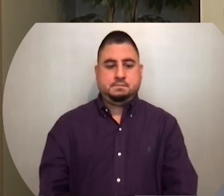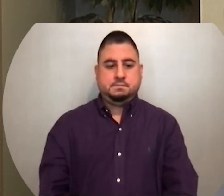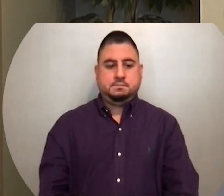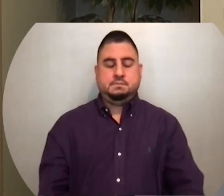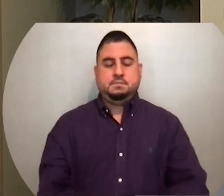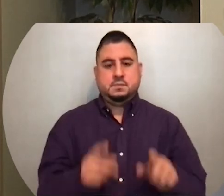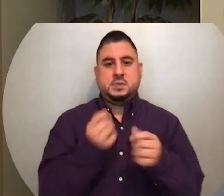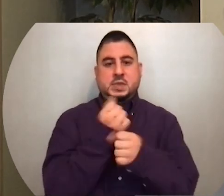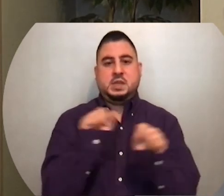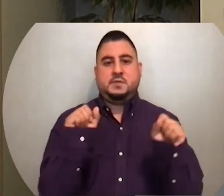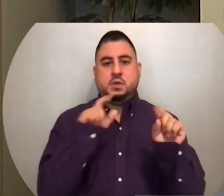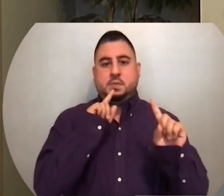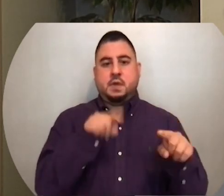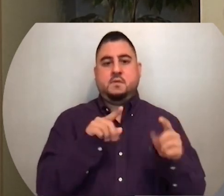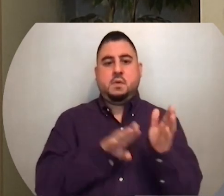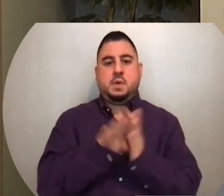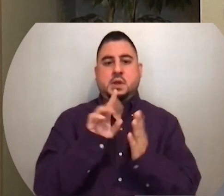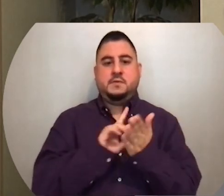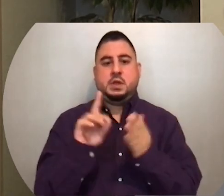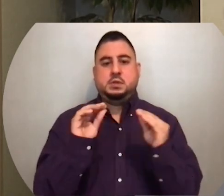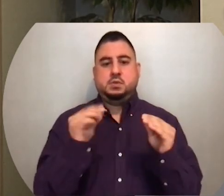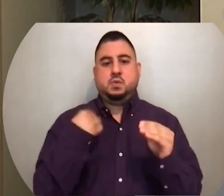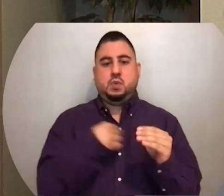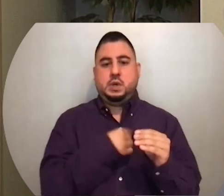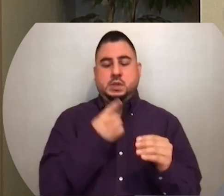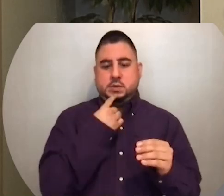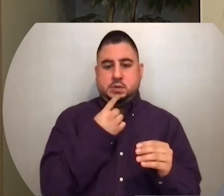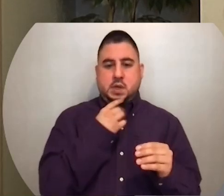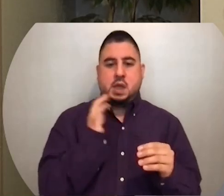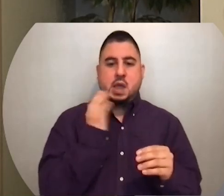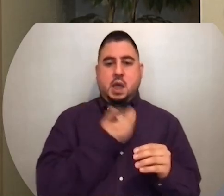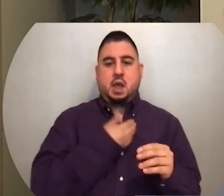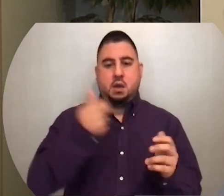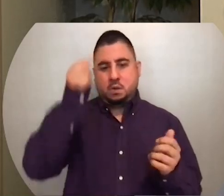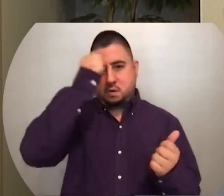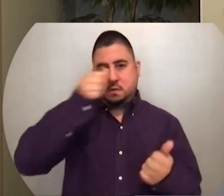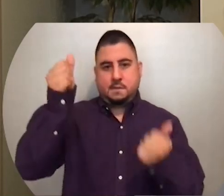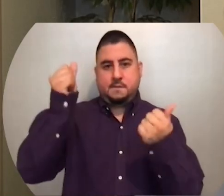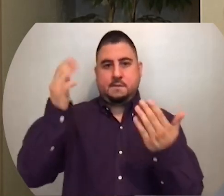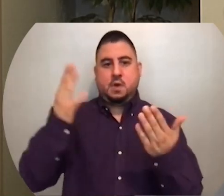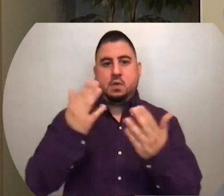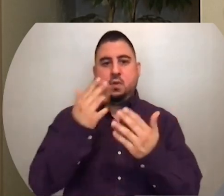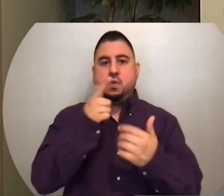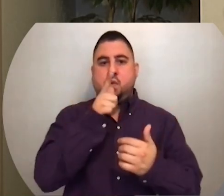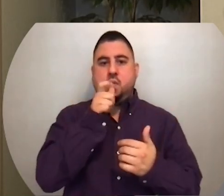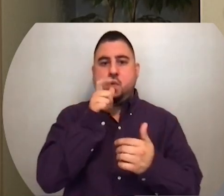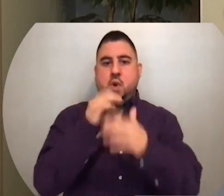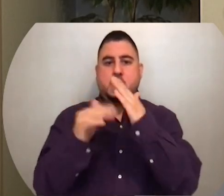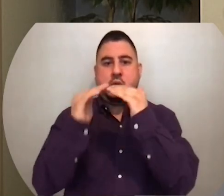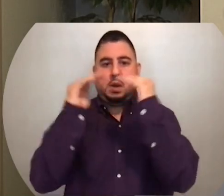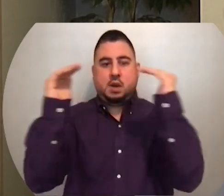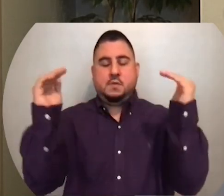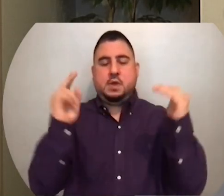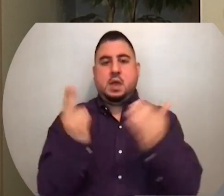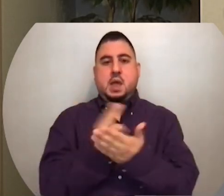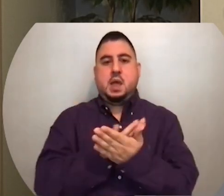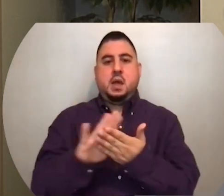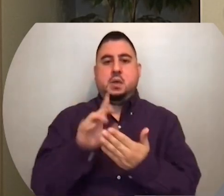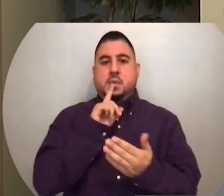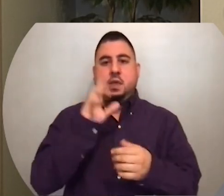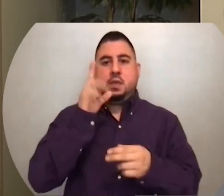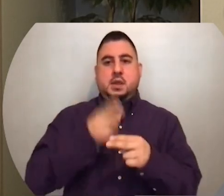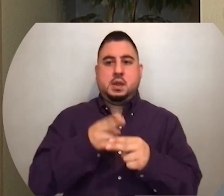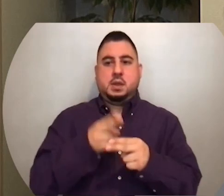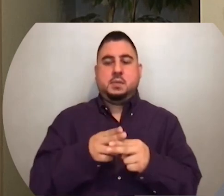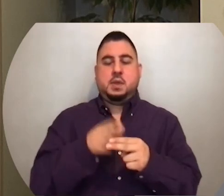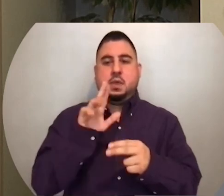And at the Savior's command, informed by divine teaching, we dare to say, Our Father, who art in heaven,